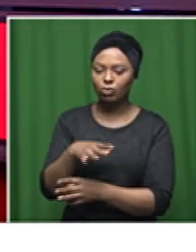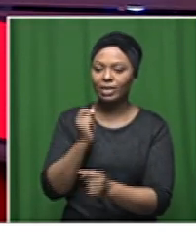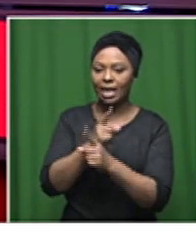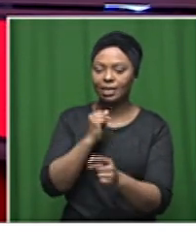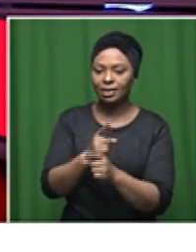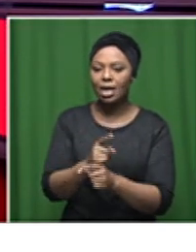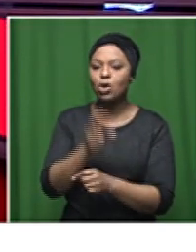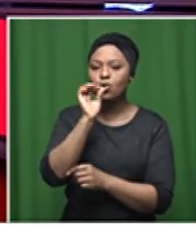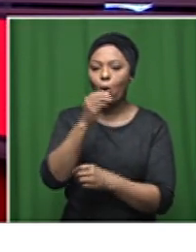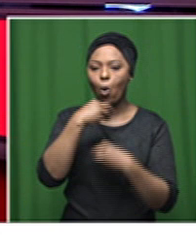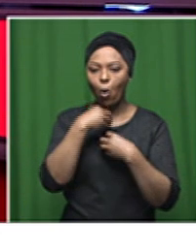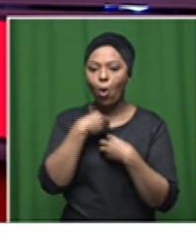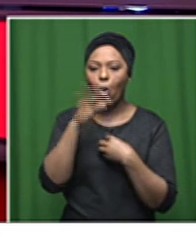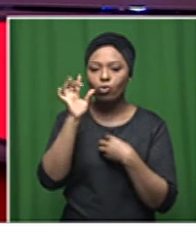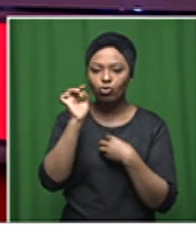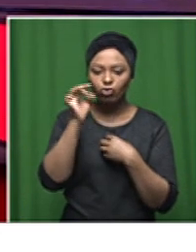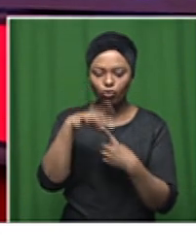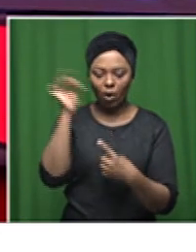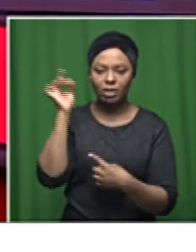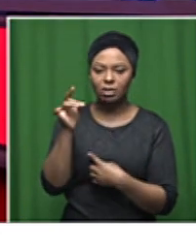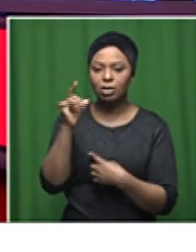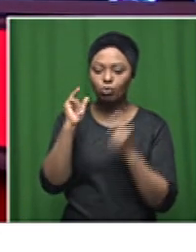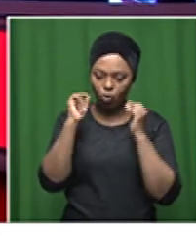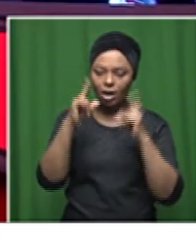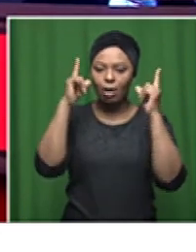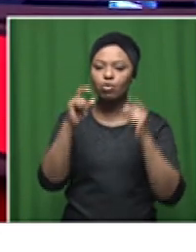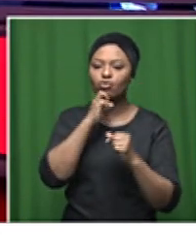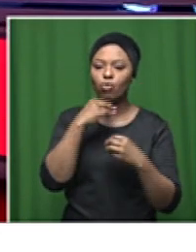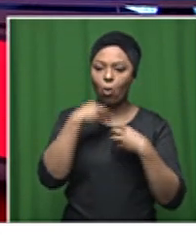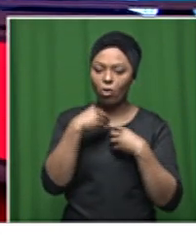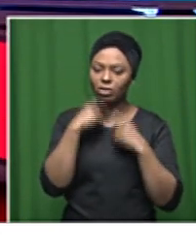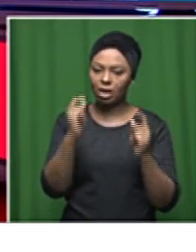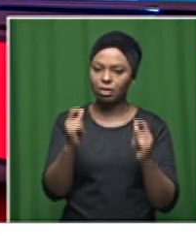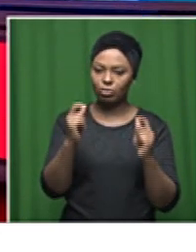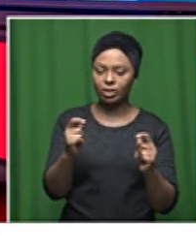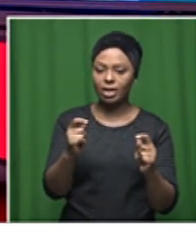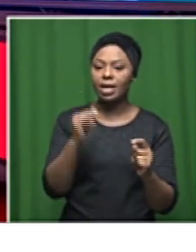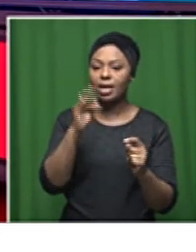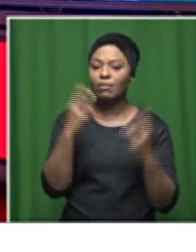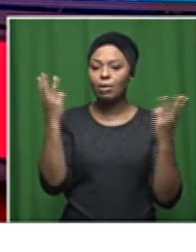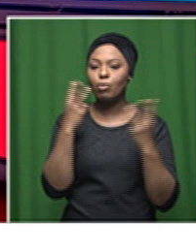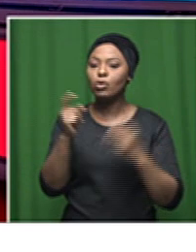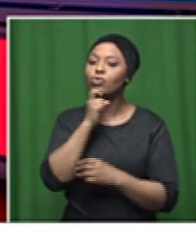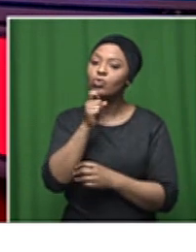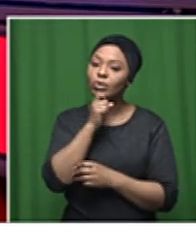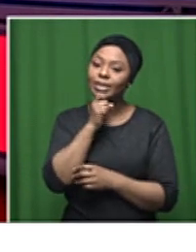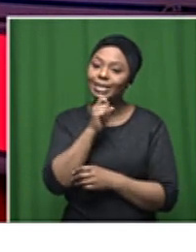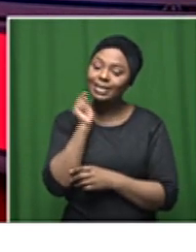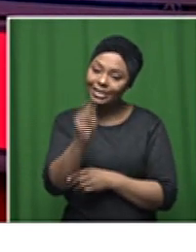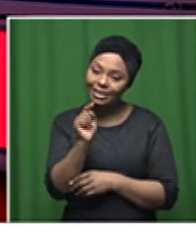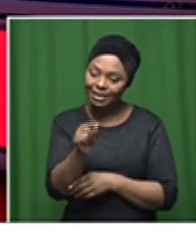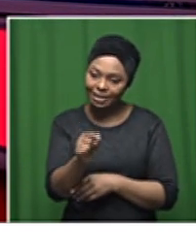your own choice to get up early and use your own transport. So if the people make use of the facility that